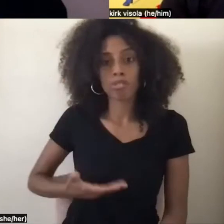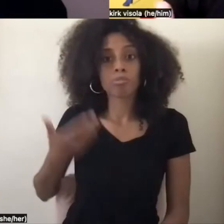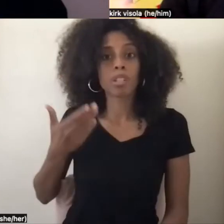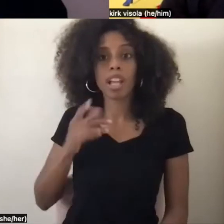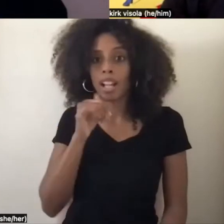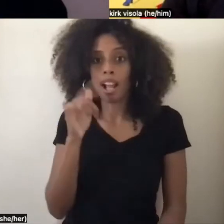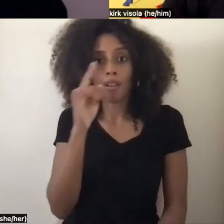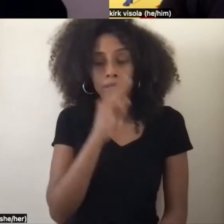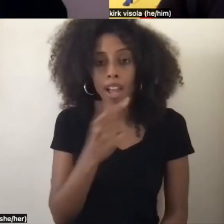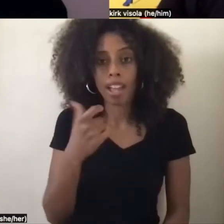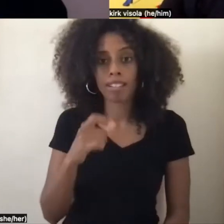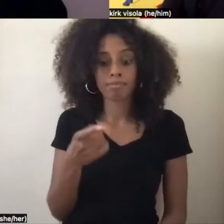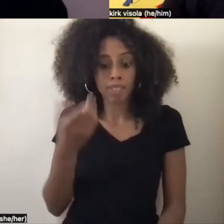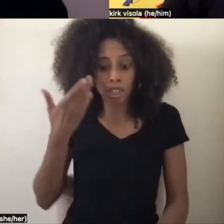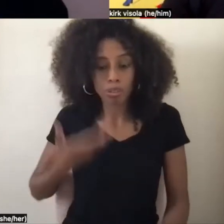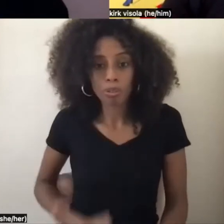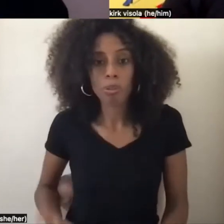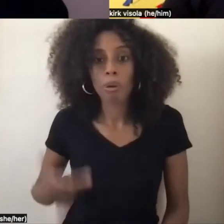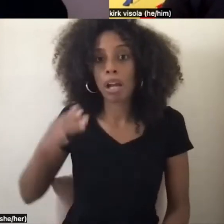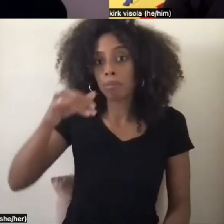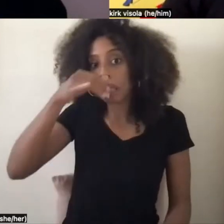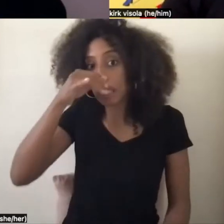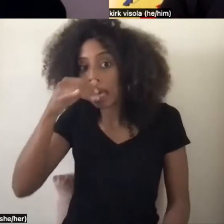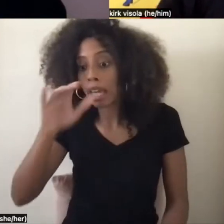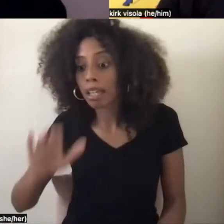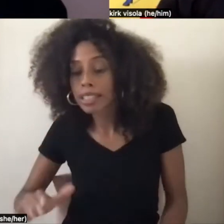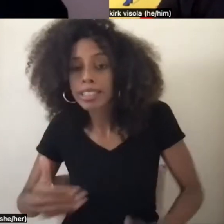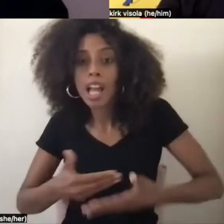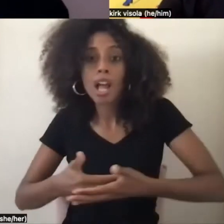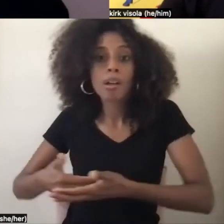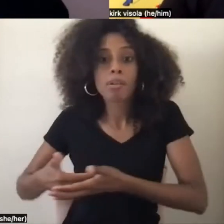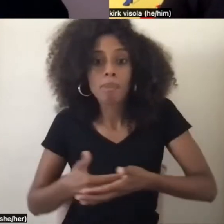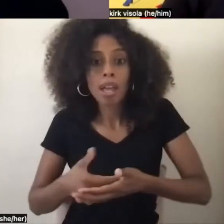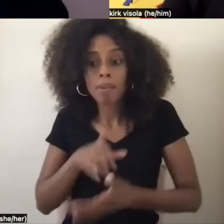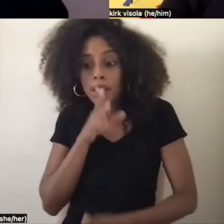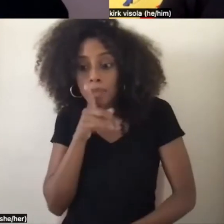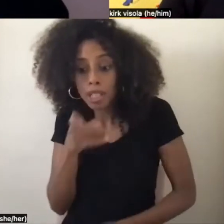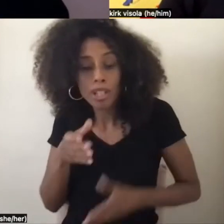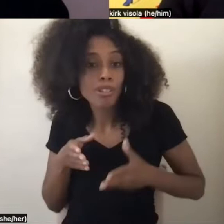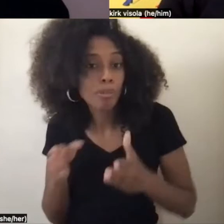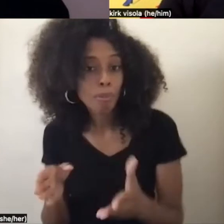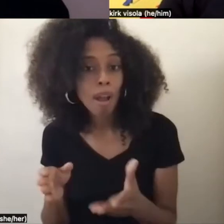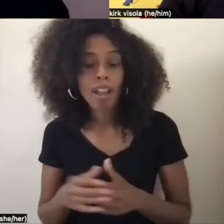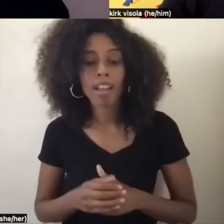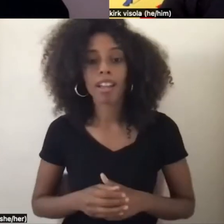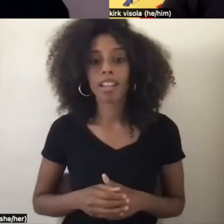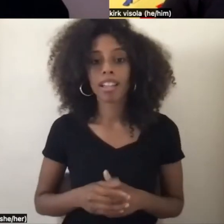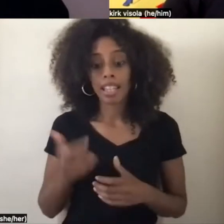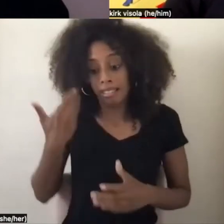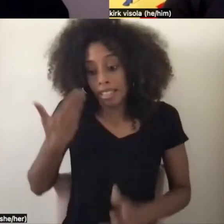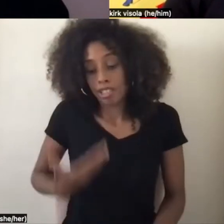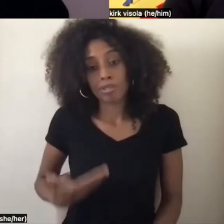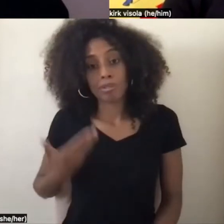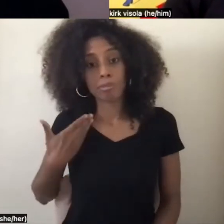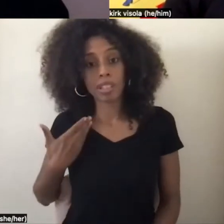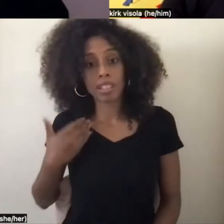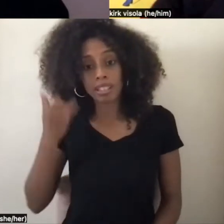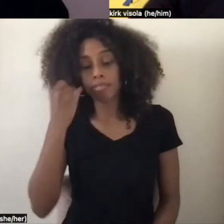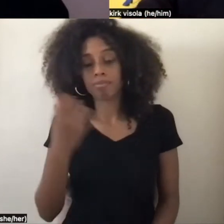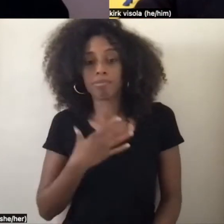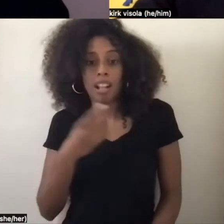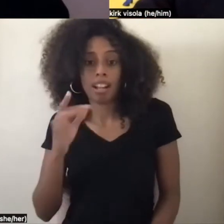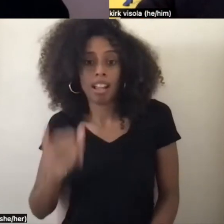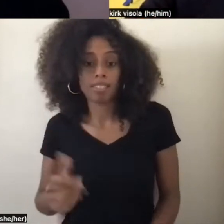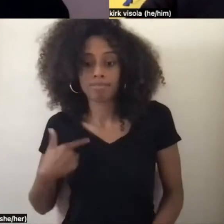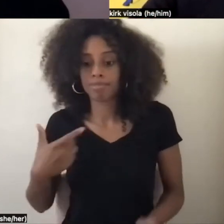I am. I talk to everybody, little kids, babies. Like, I'll talk to you this way. So this is just me. And if you don't like it, then